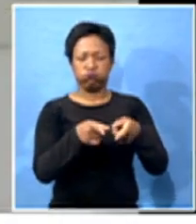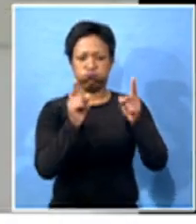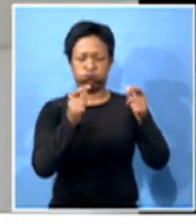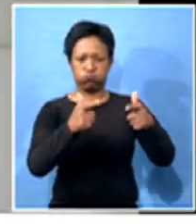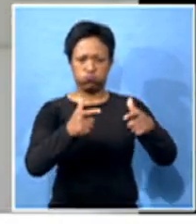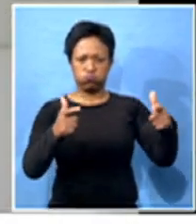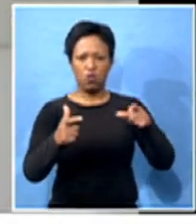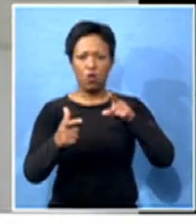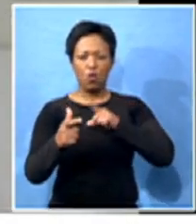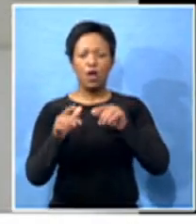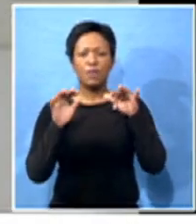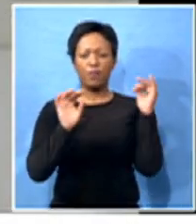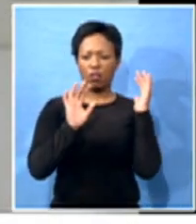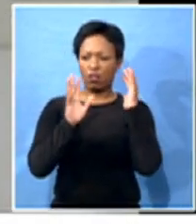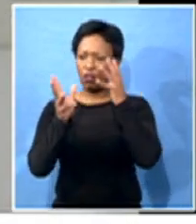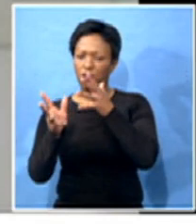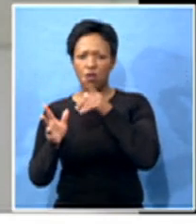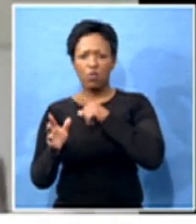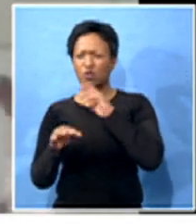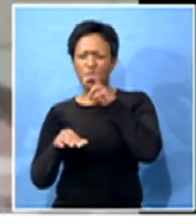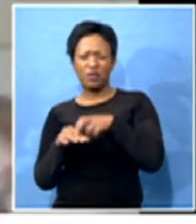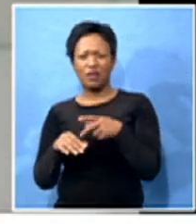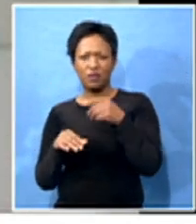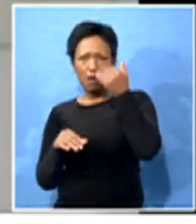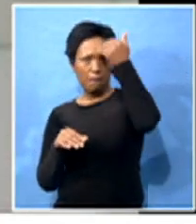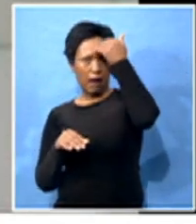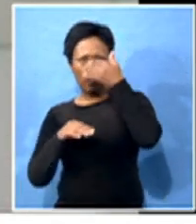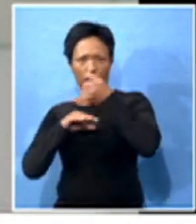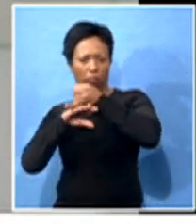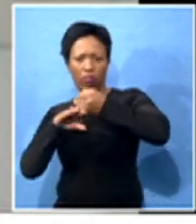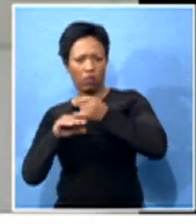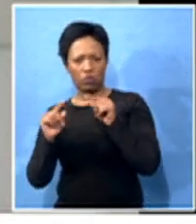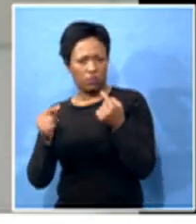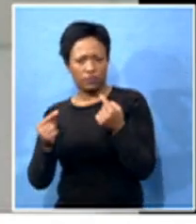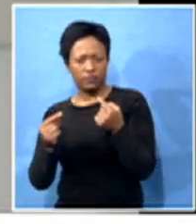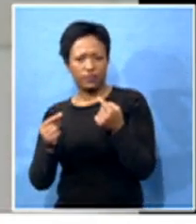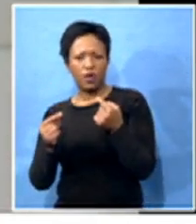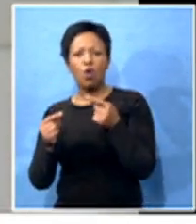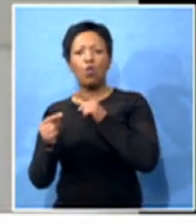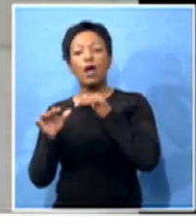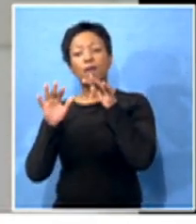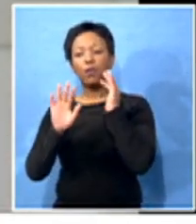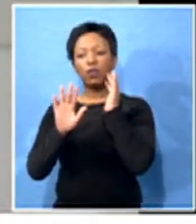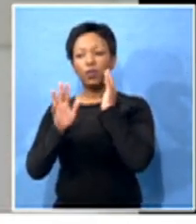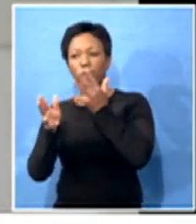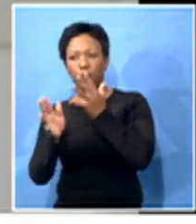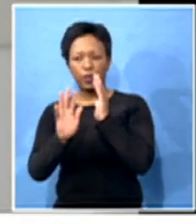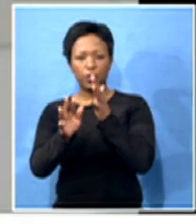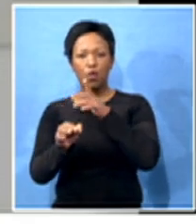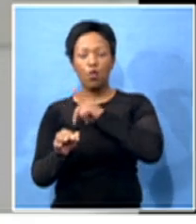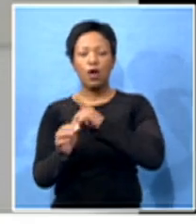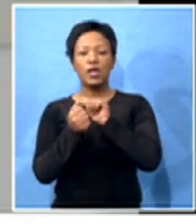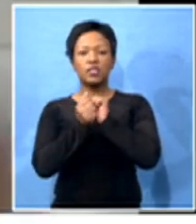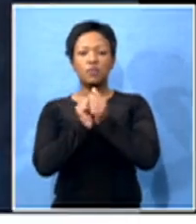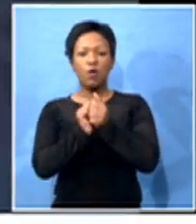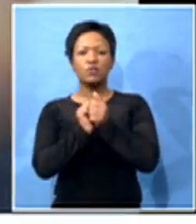people together. It's logical. You don't need a brain surgeon for this. When you concentrate people, that's why we ban sports, because sports people are sitting